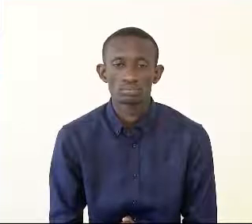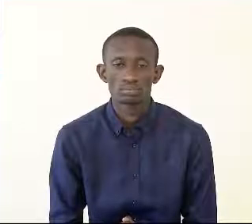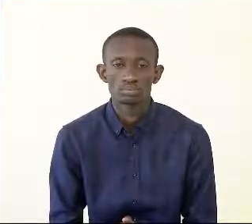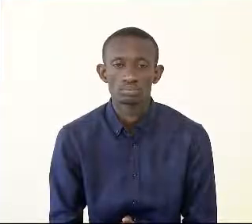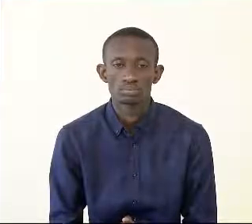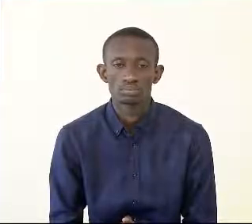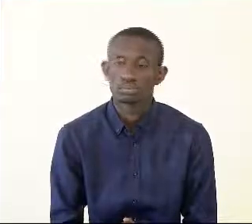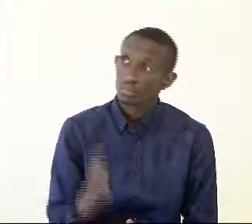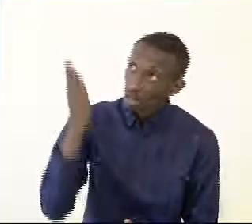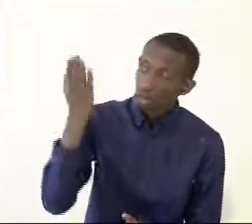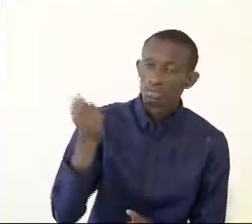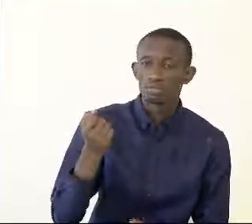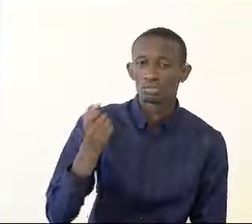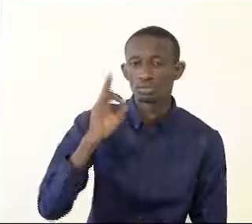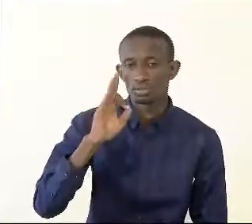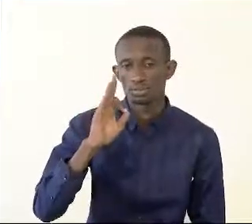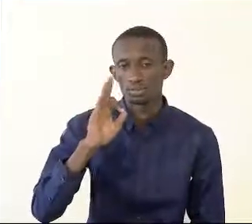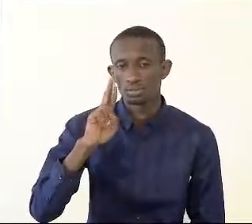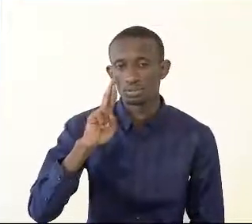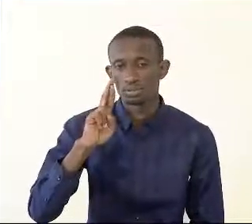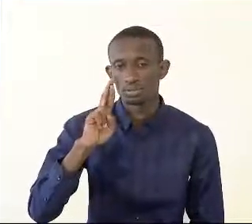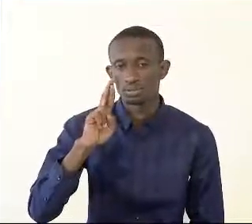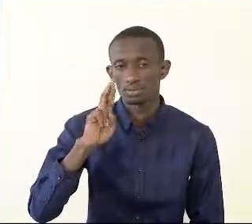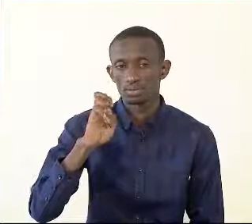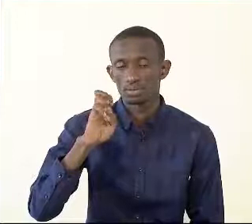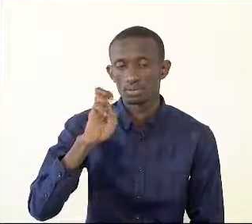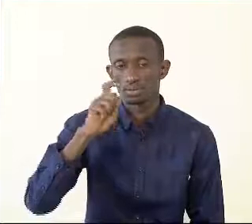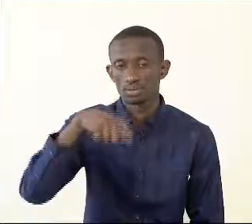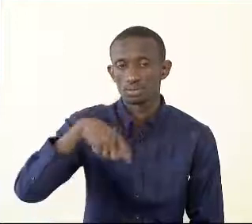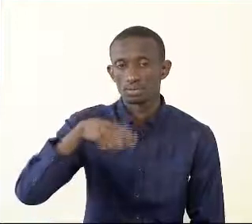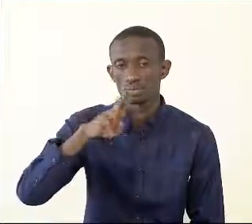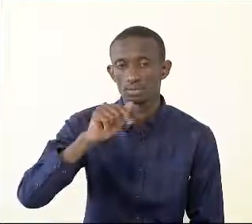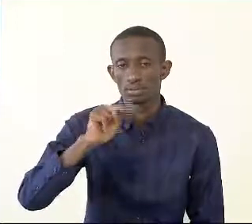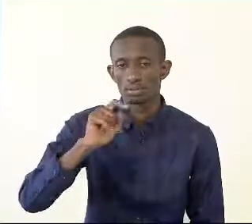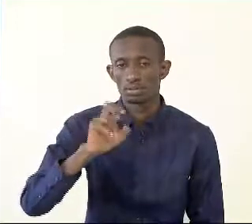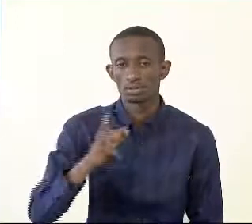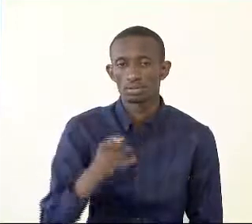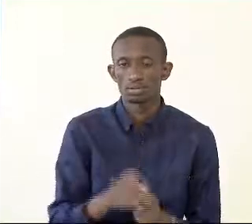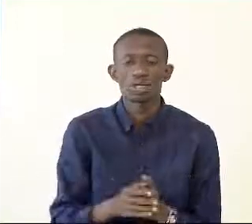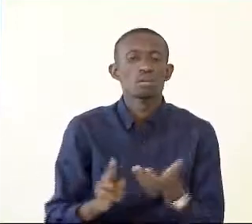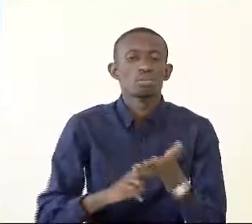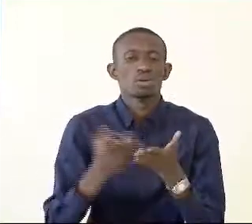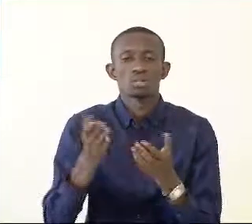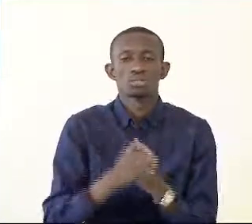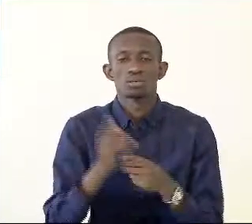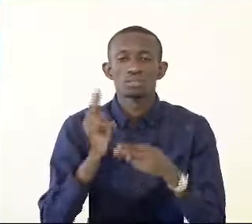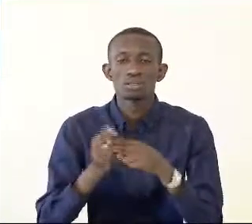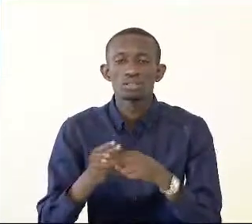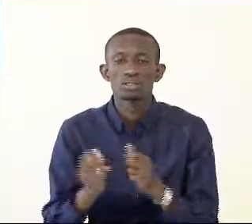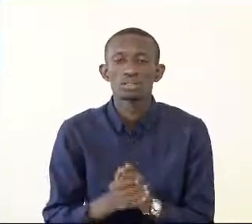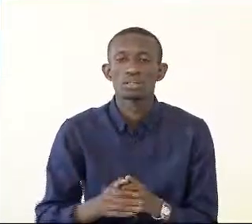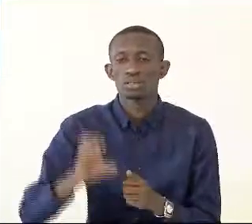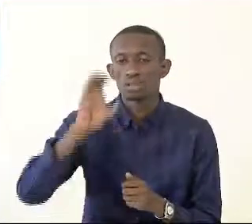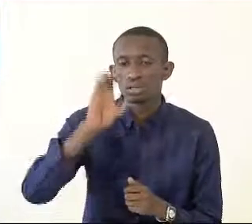a frequently unit being used here is what we call a curie, whereby 1 curie